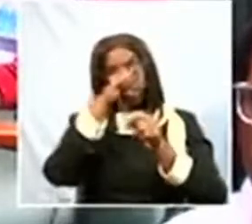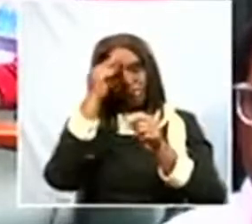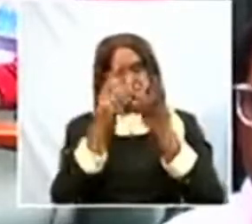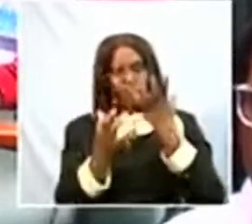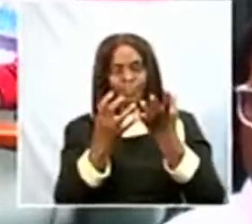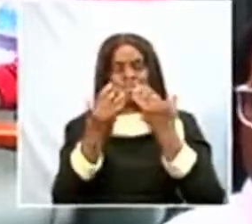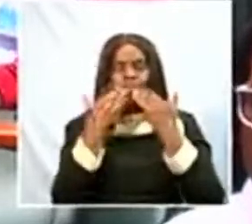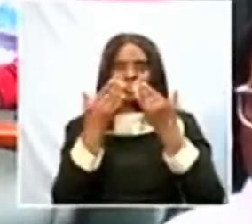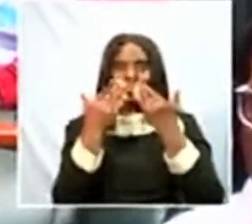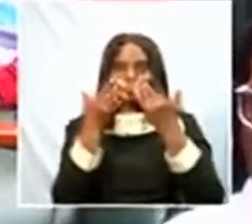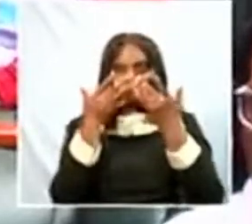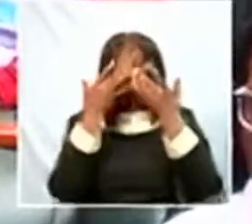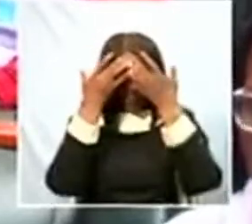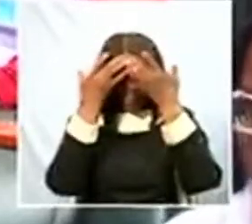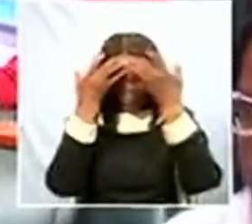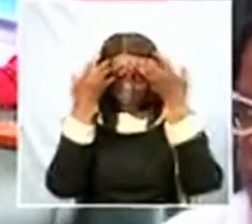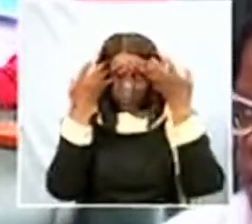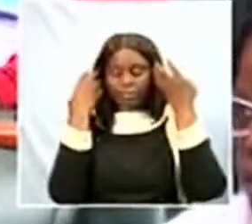Thank you.